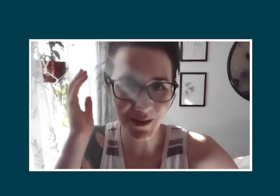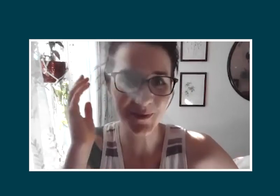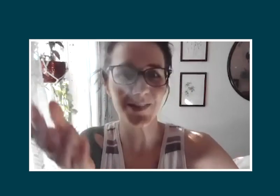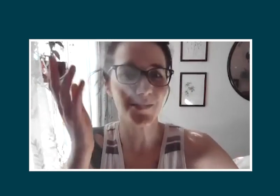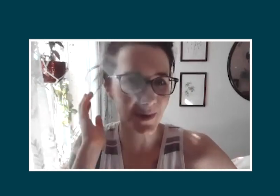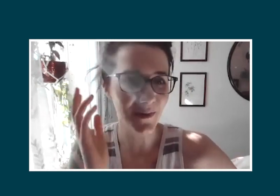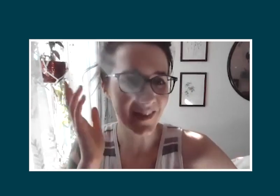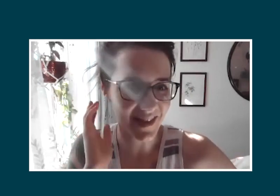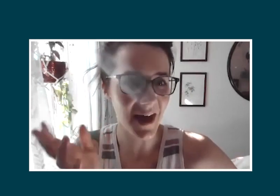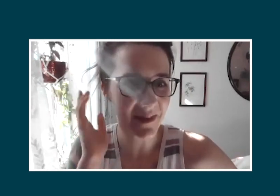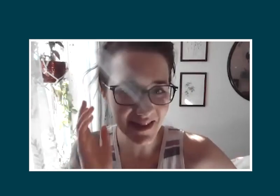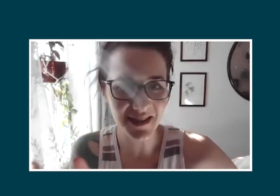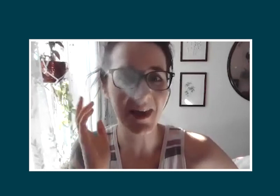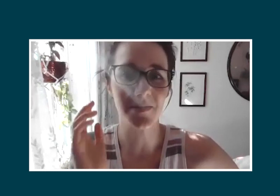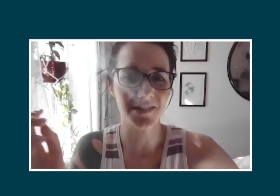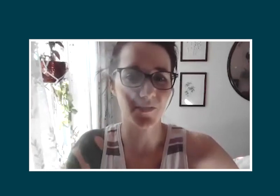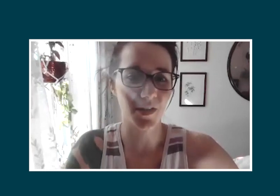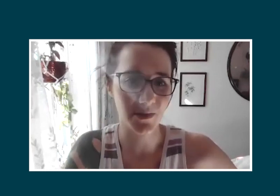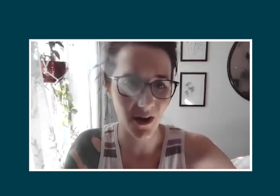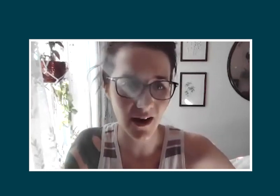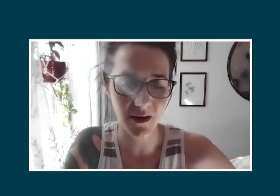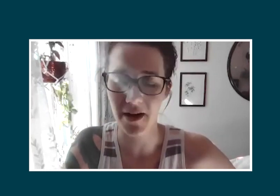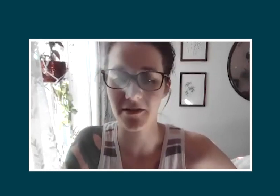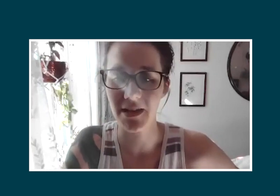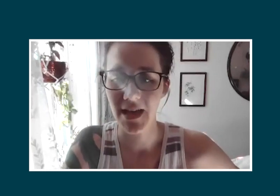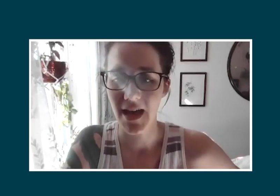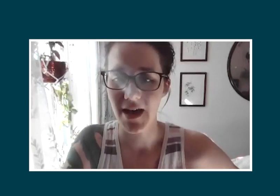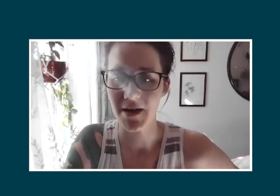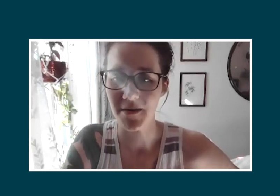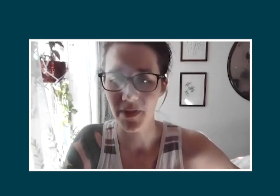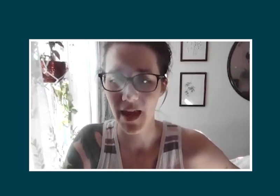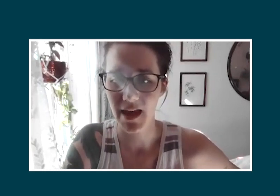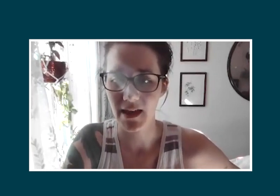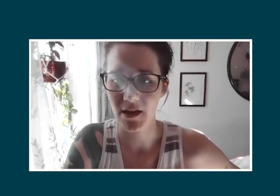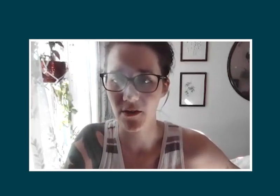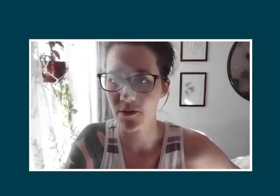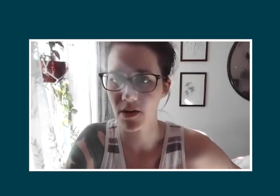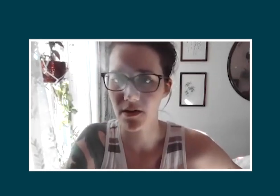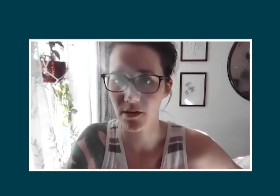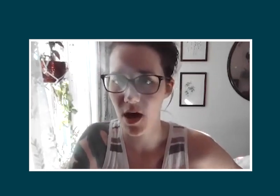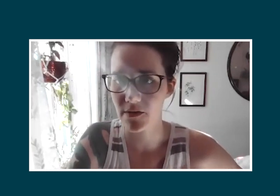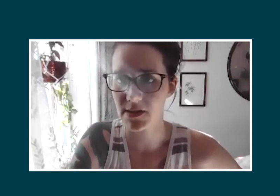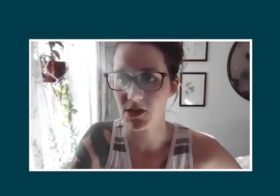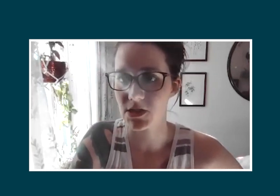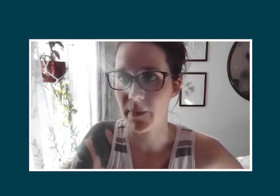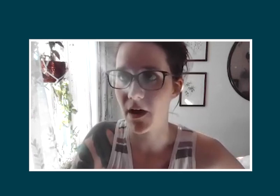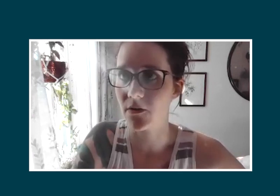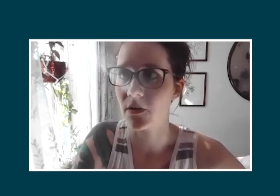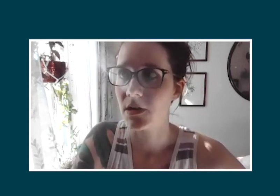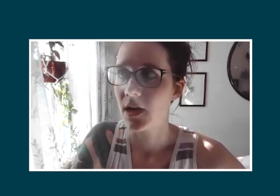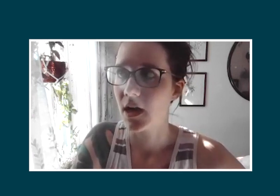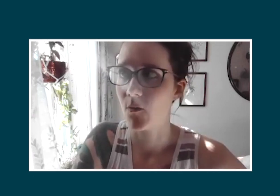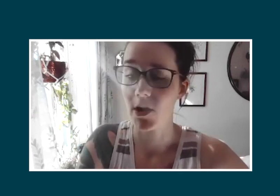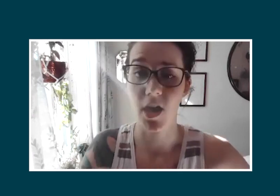tonight, like that's a real thing that's happening today because of what you were talking about. And I know there were conversations